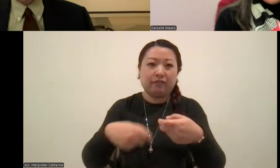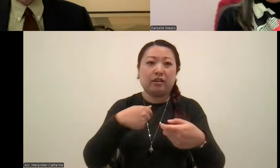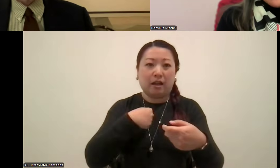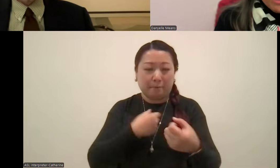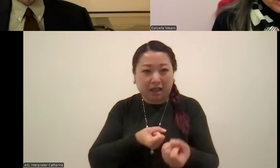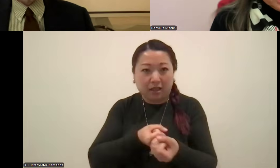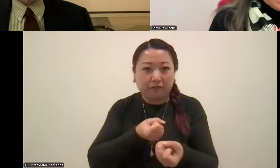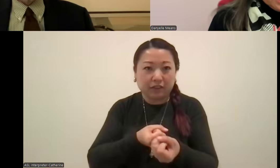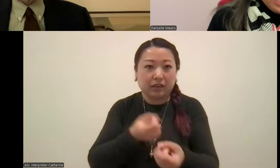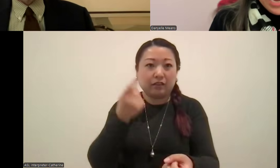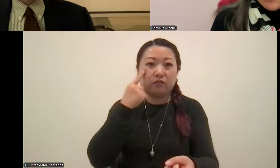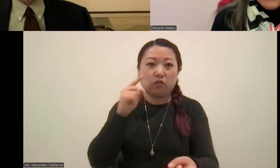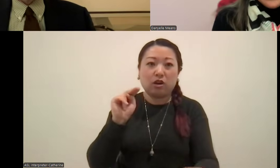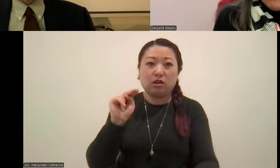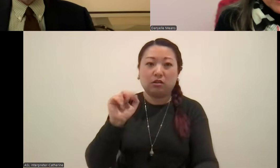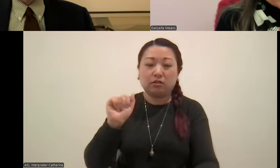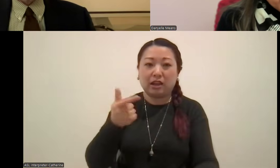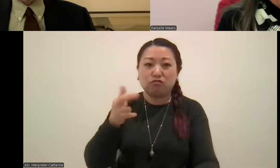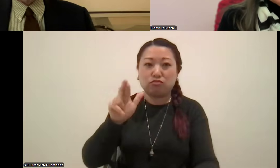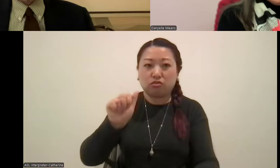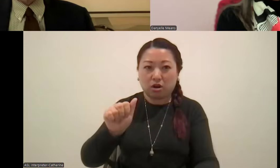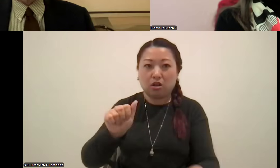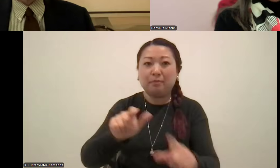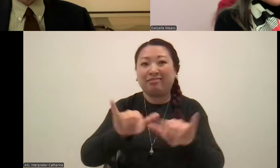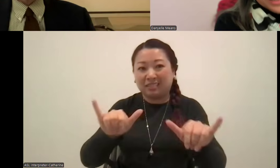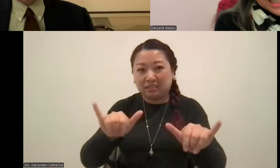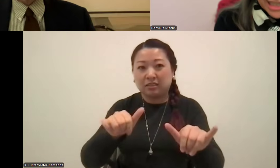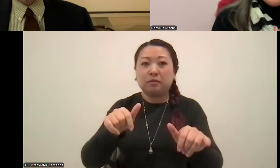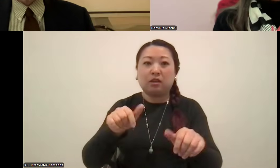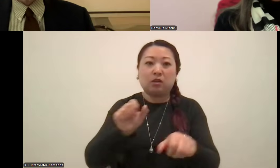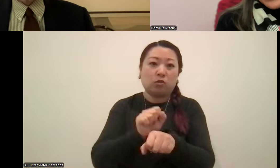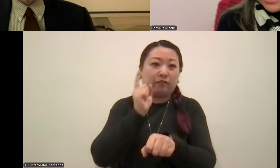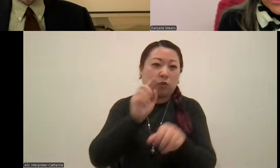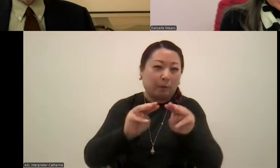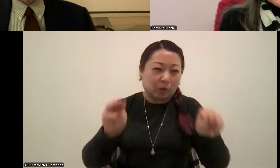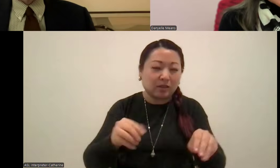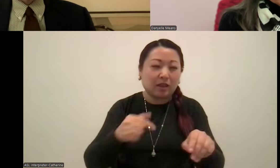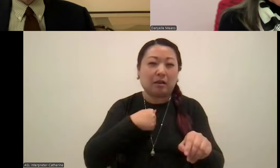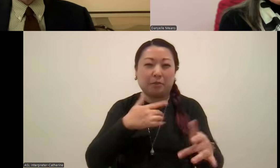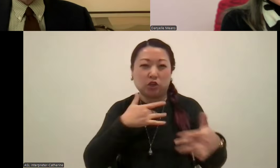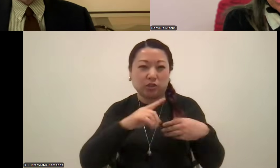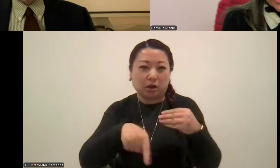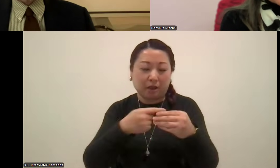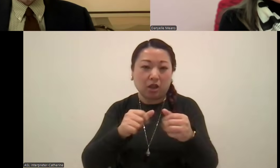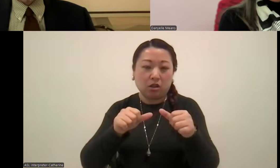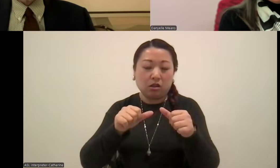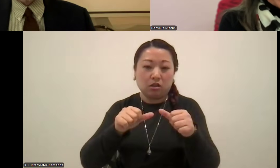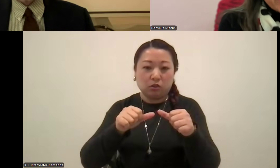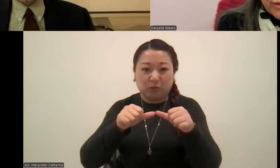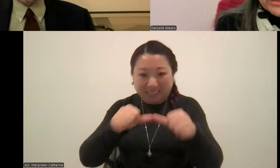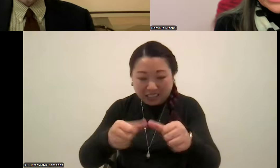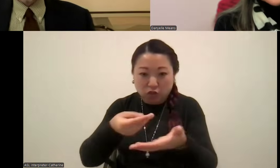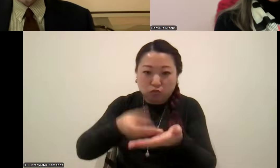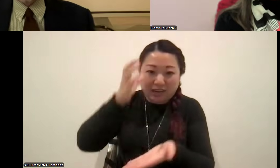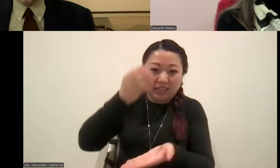concerned about how I also continue to raise funds through donors, through